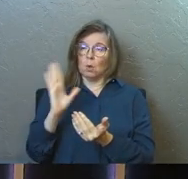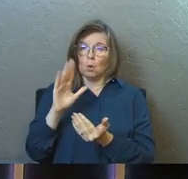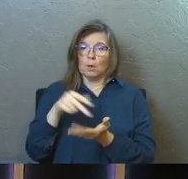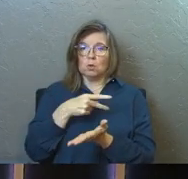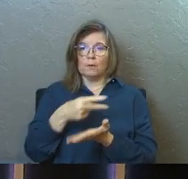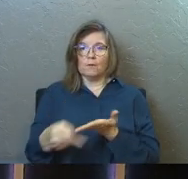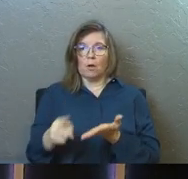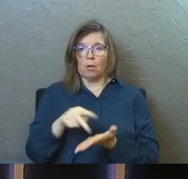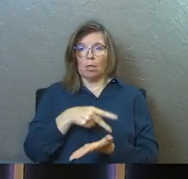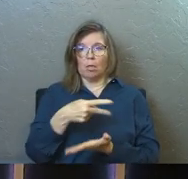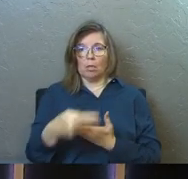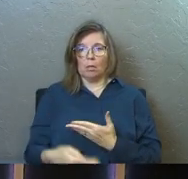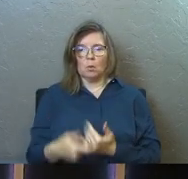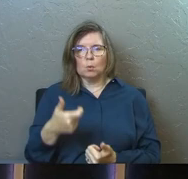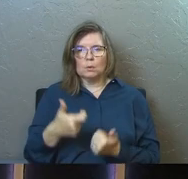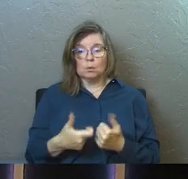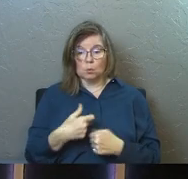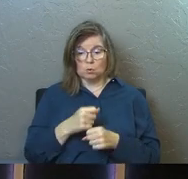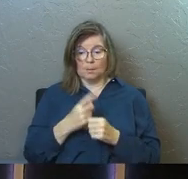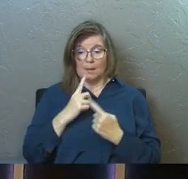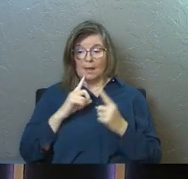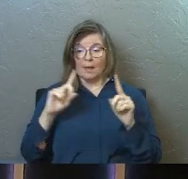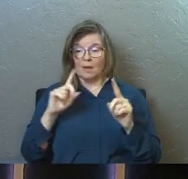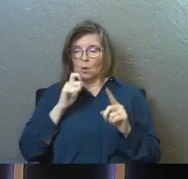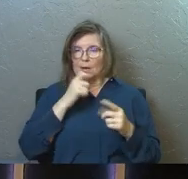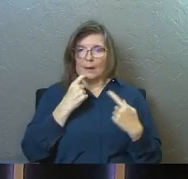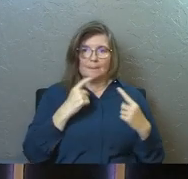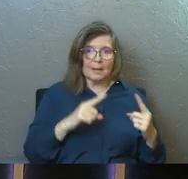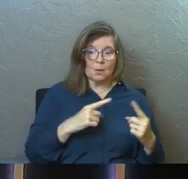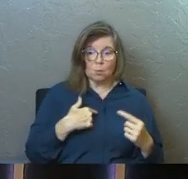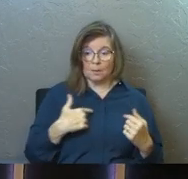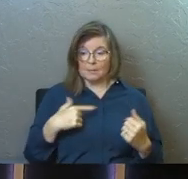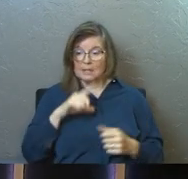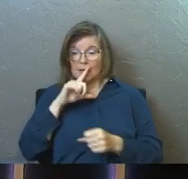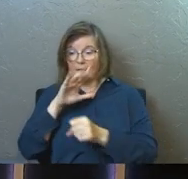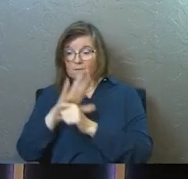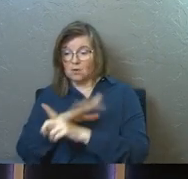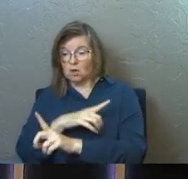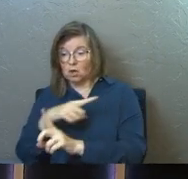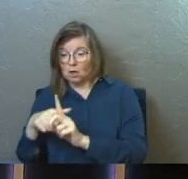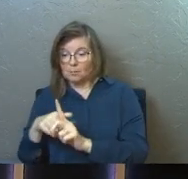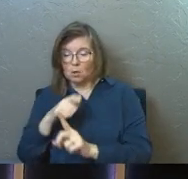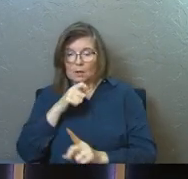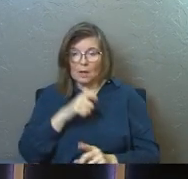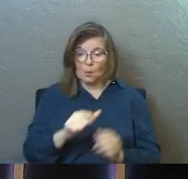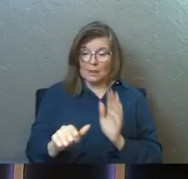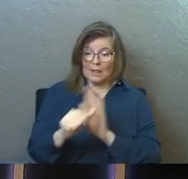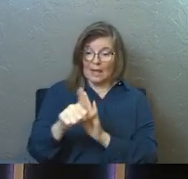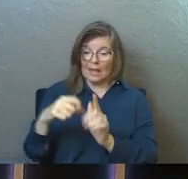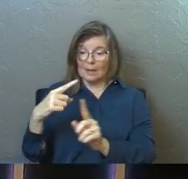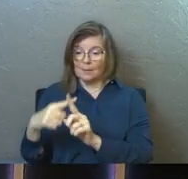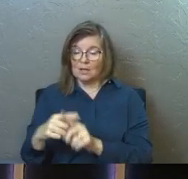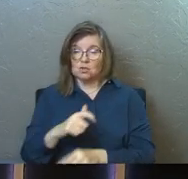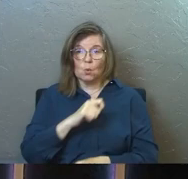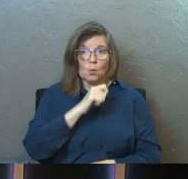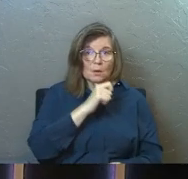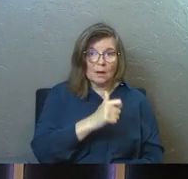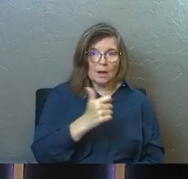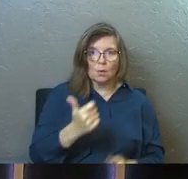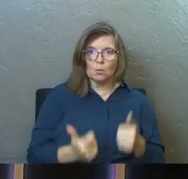or will you fall? Will you make it or will you not make it? Will you be affirmed or will you not? Will you get the A+ or will you